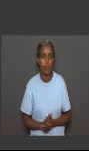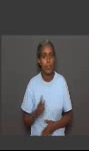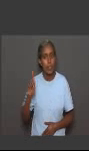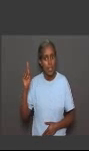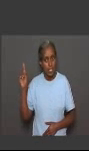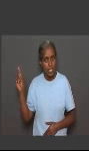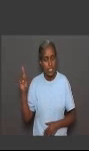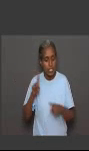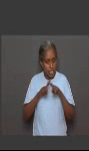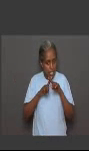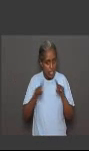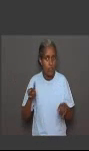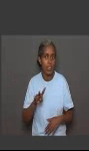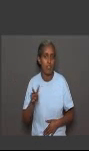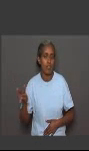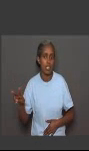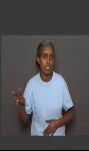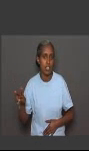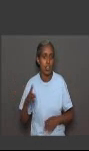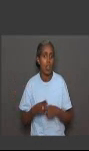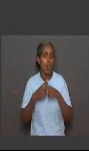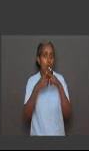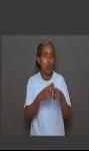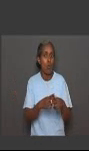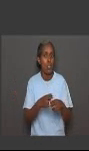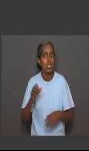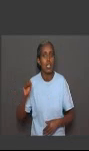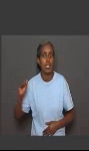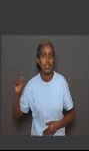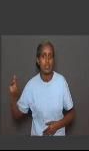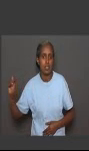Here is a different vector called st.